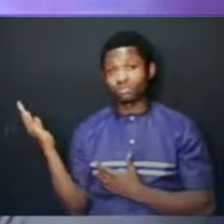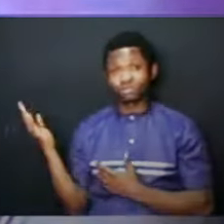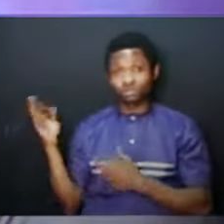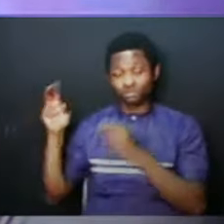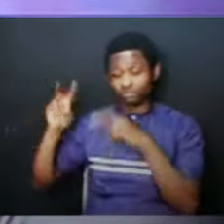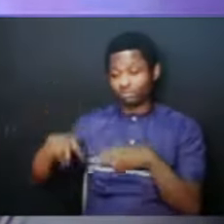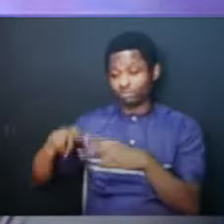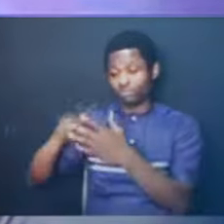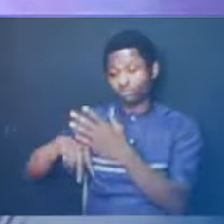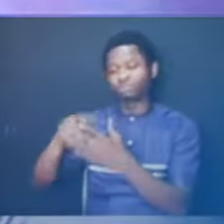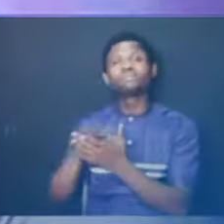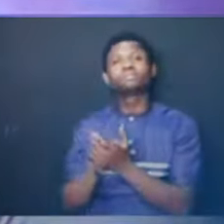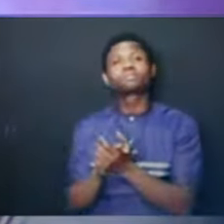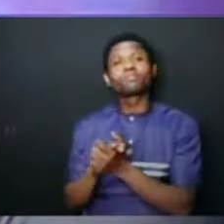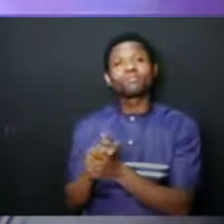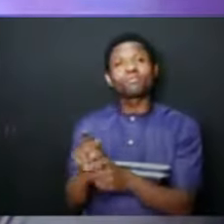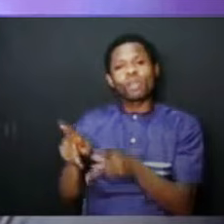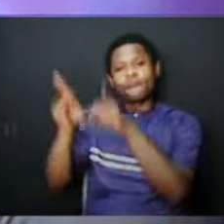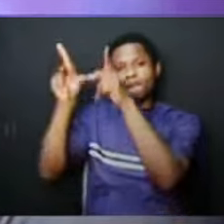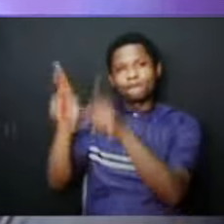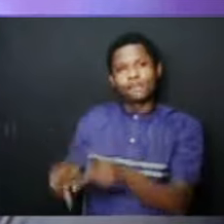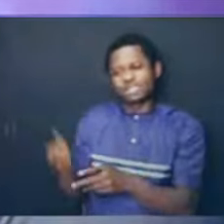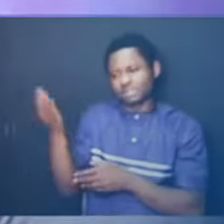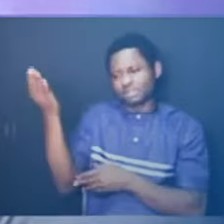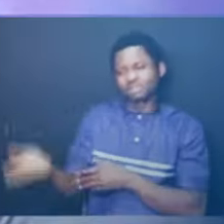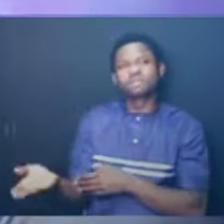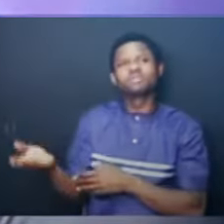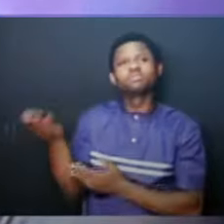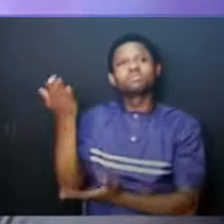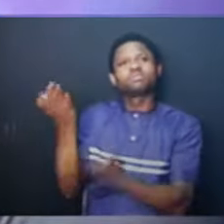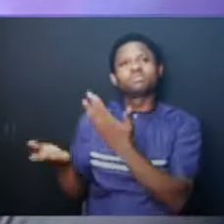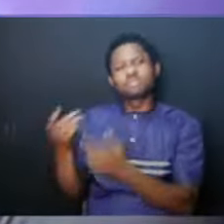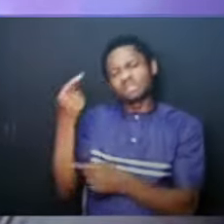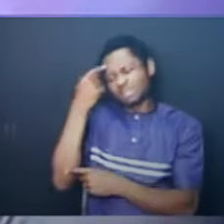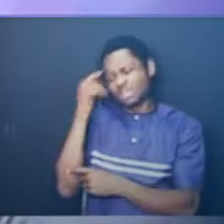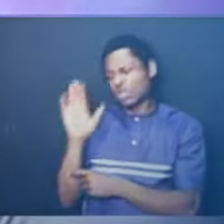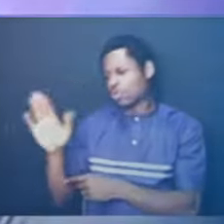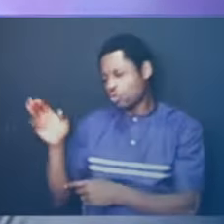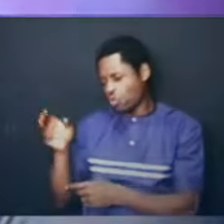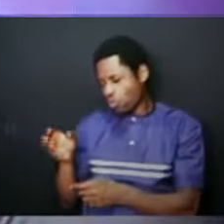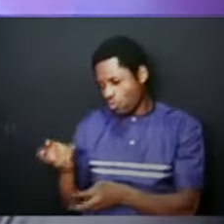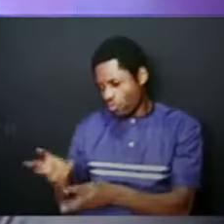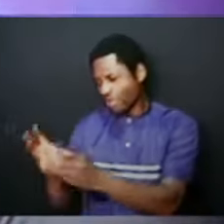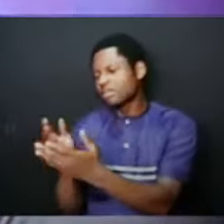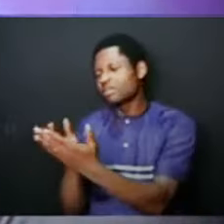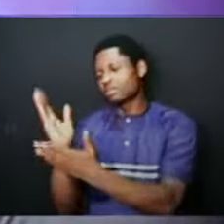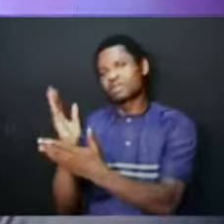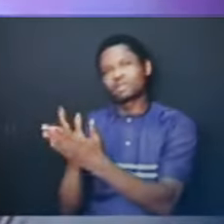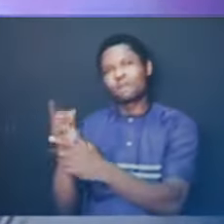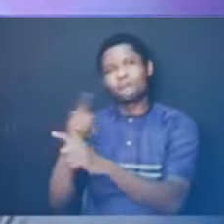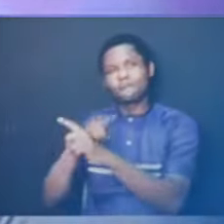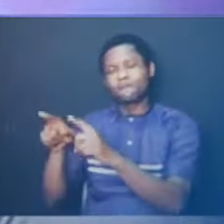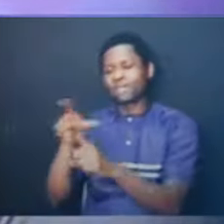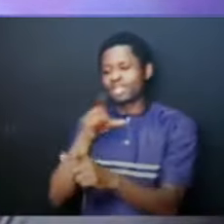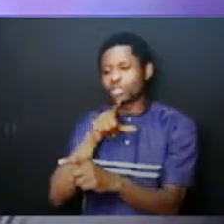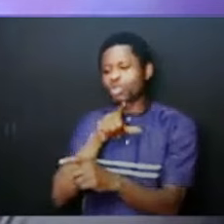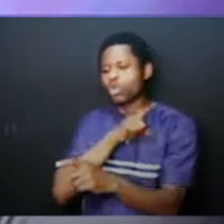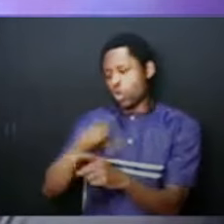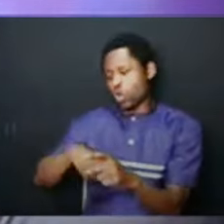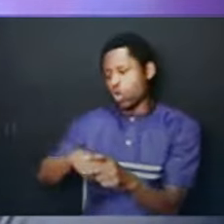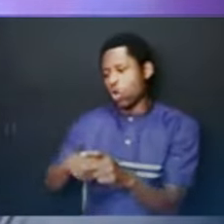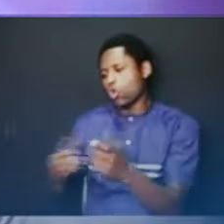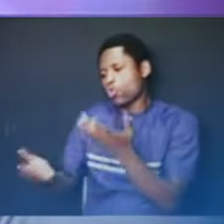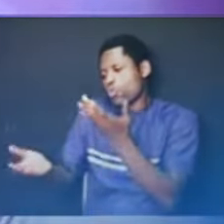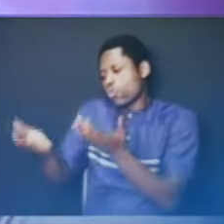let's read. A person may think their own ways are right, but the Lord weighs the heart.